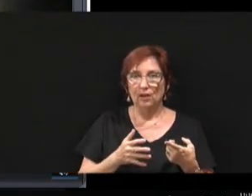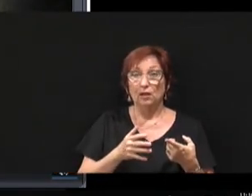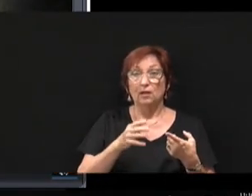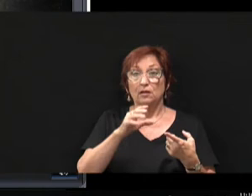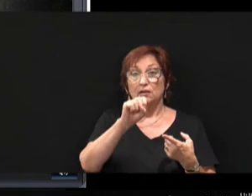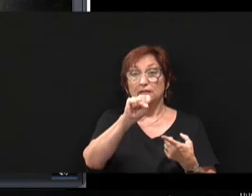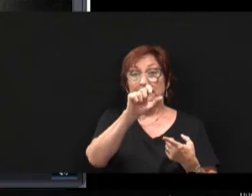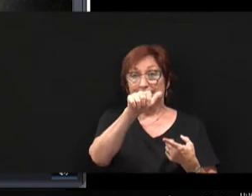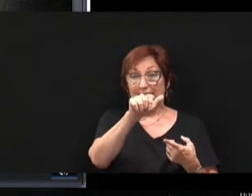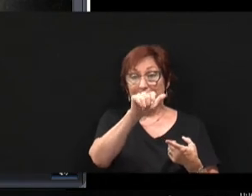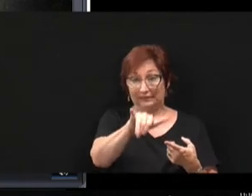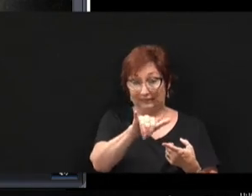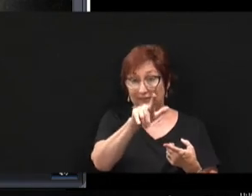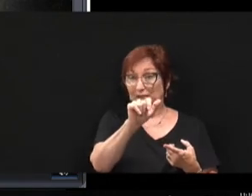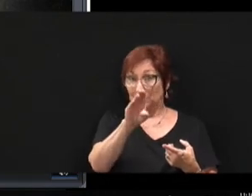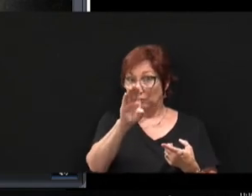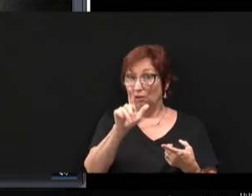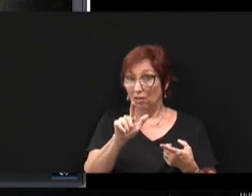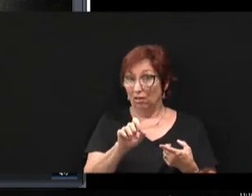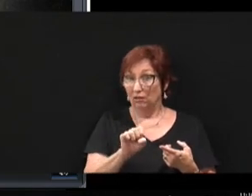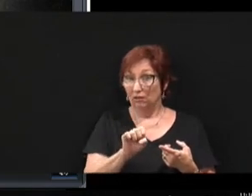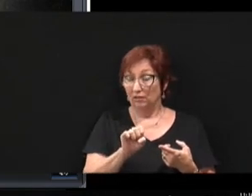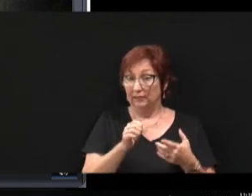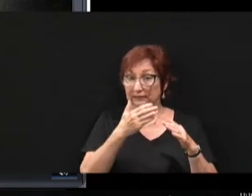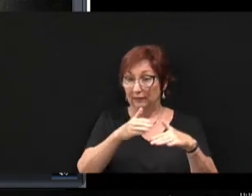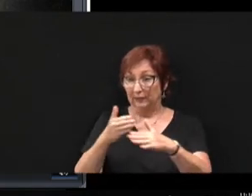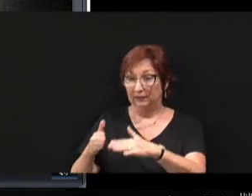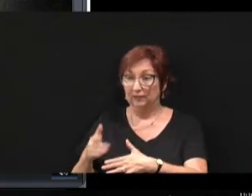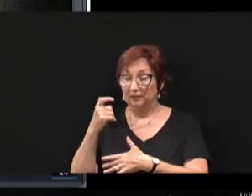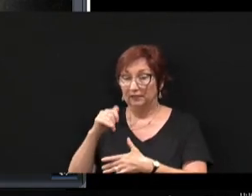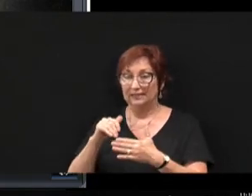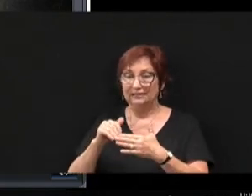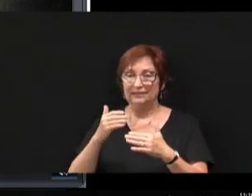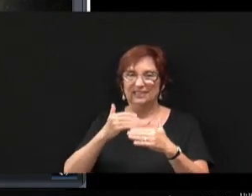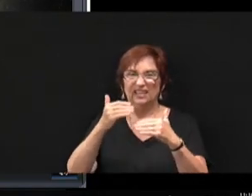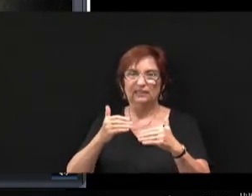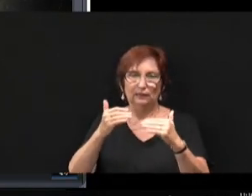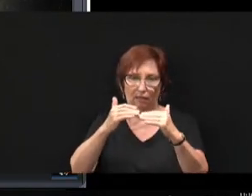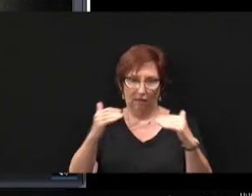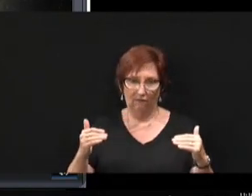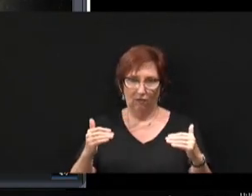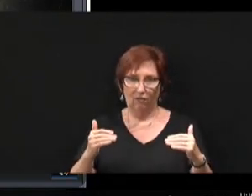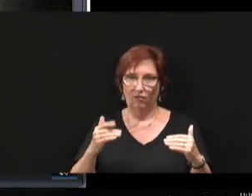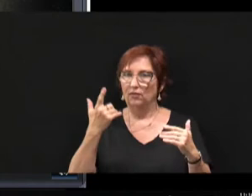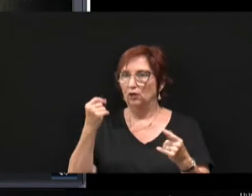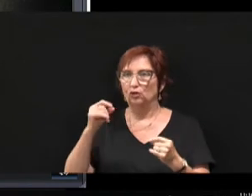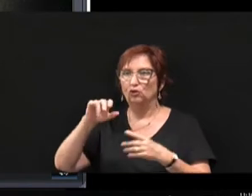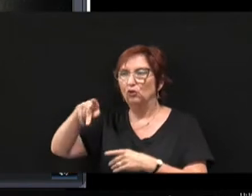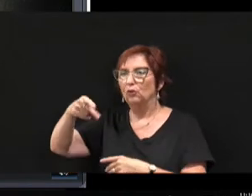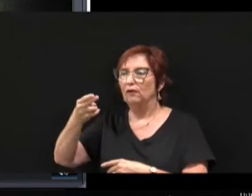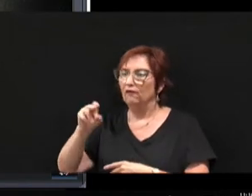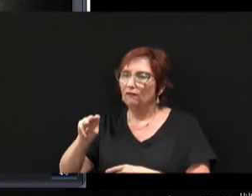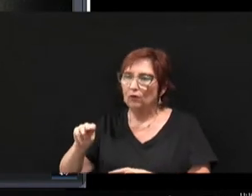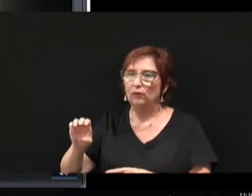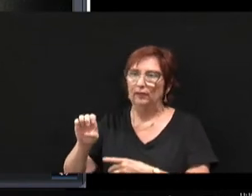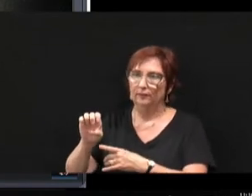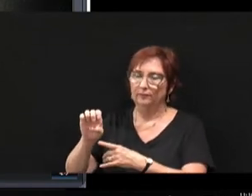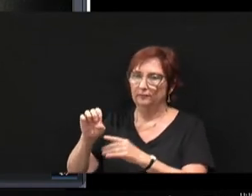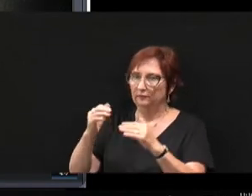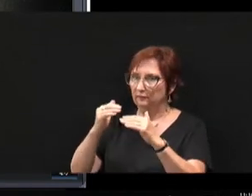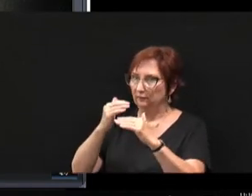syllable segmentation, because that's kind of the next level. They couldn't do phoneme seg, but let's see if they could do